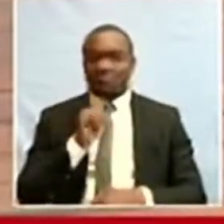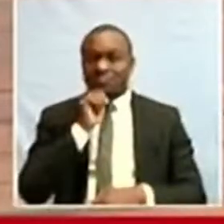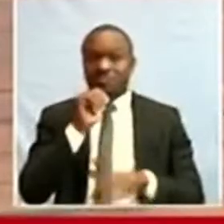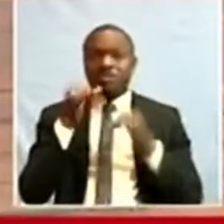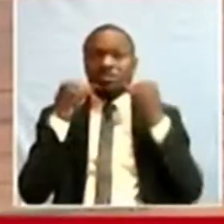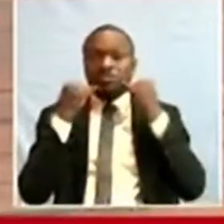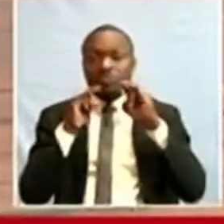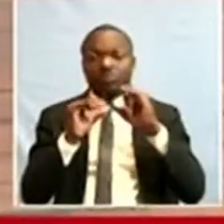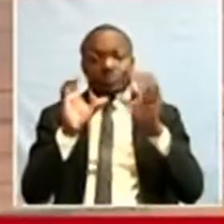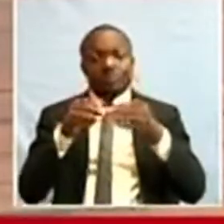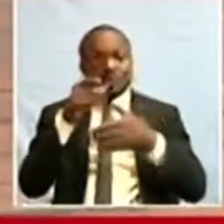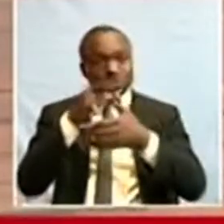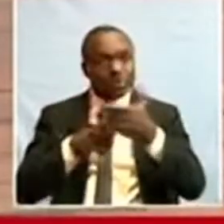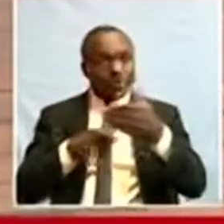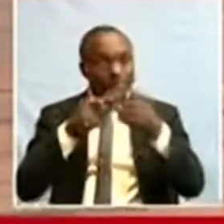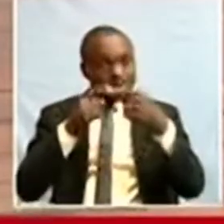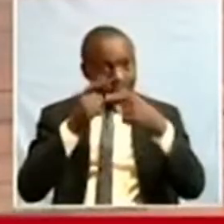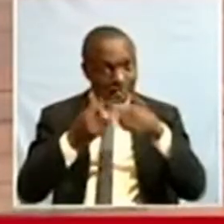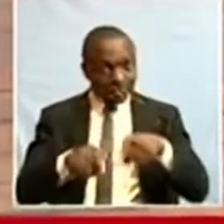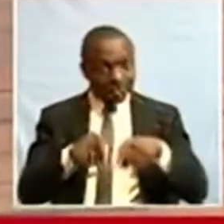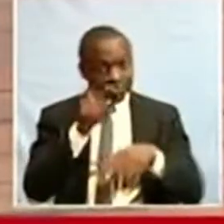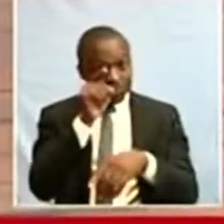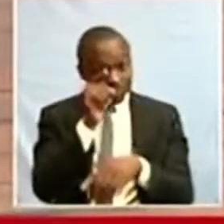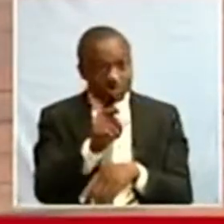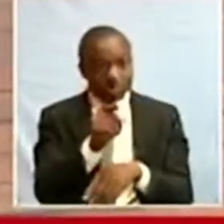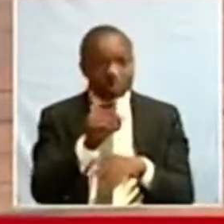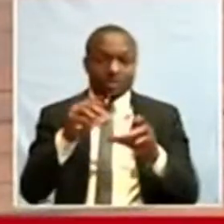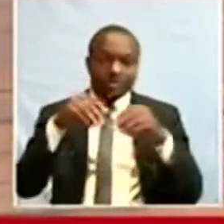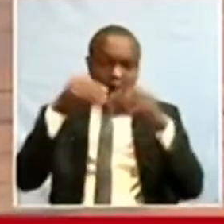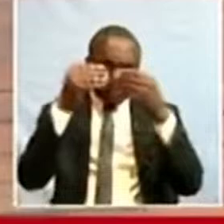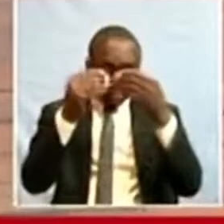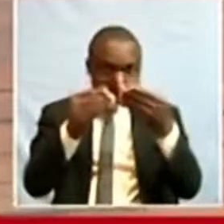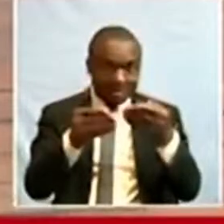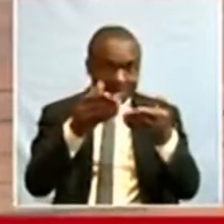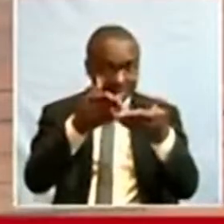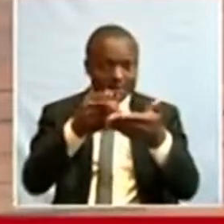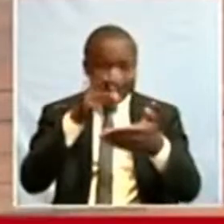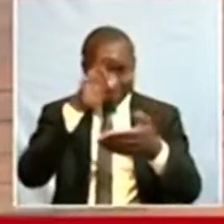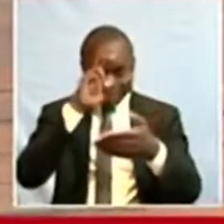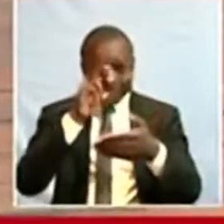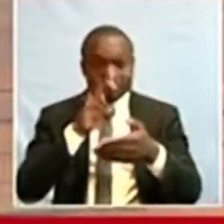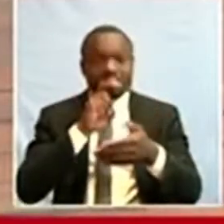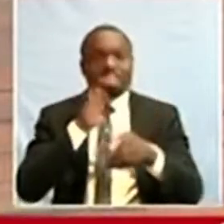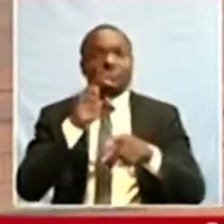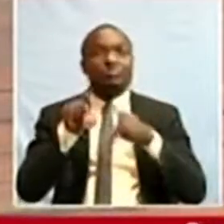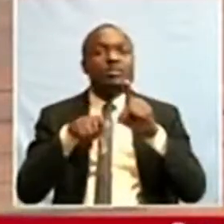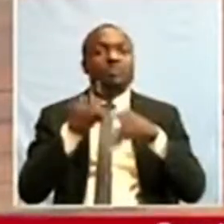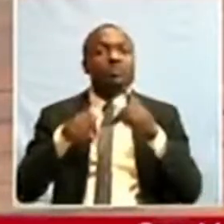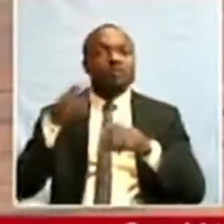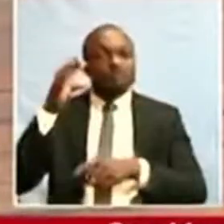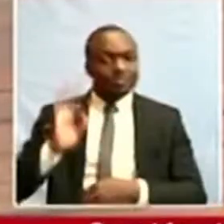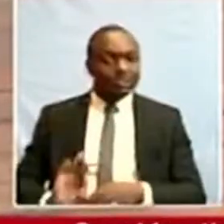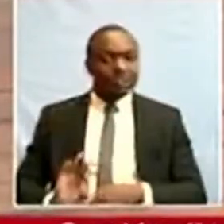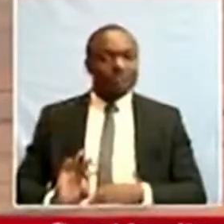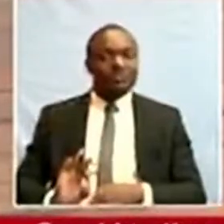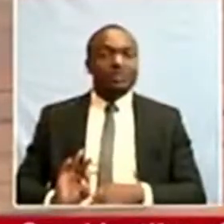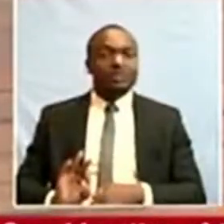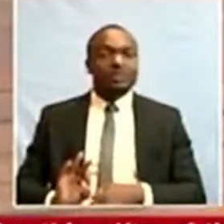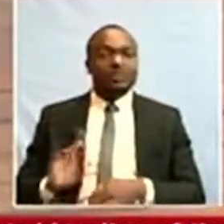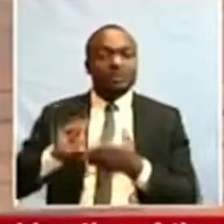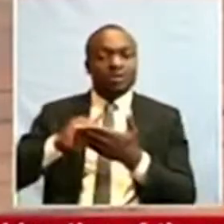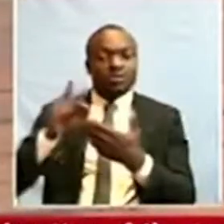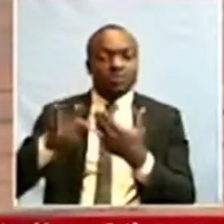this committee what transpired for you to give these goats to people who are already on FISIP.